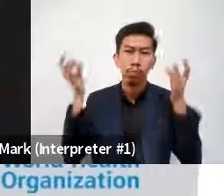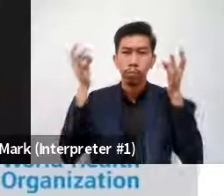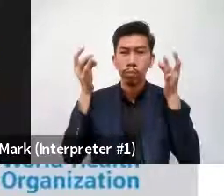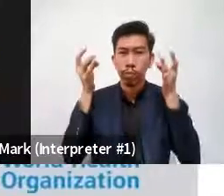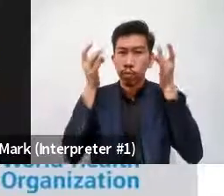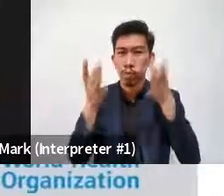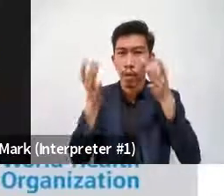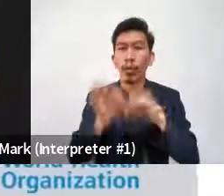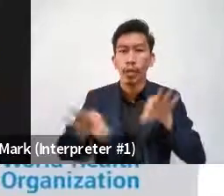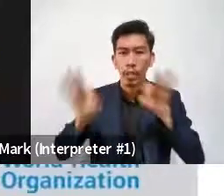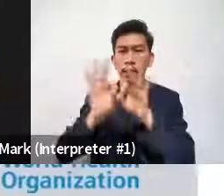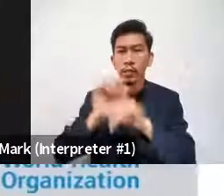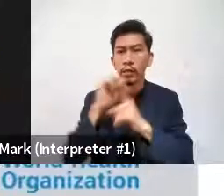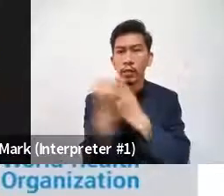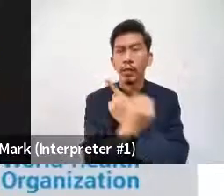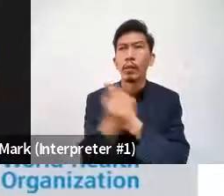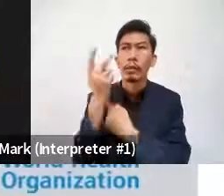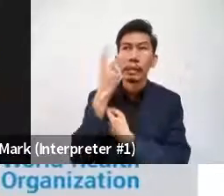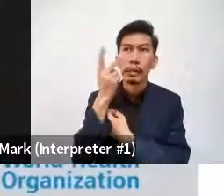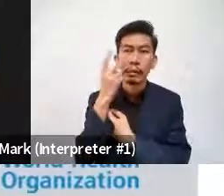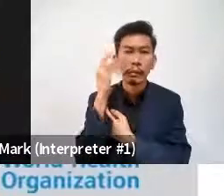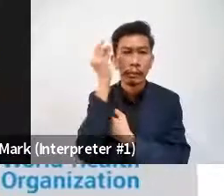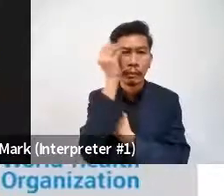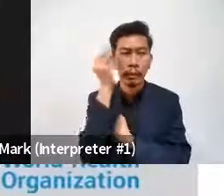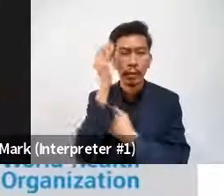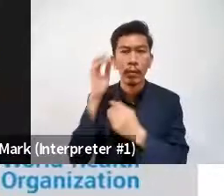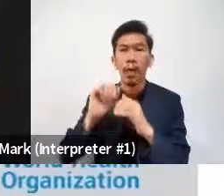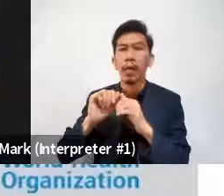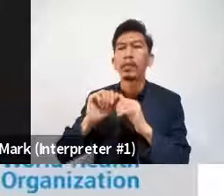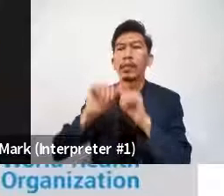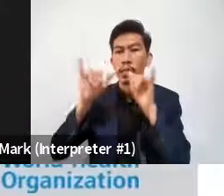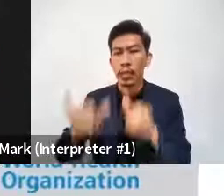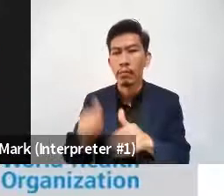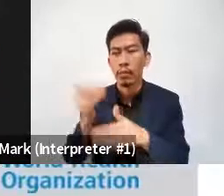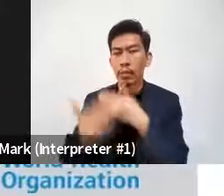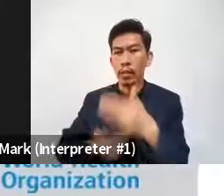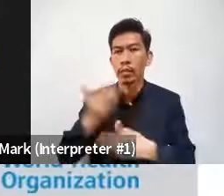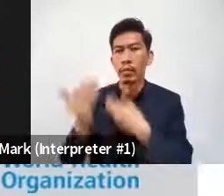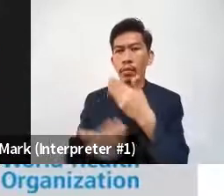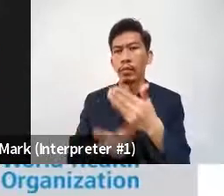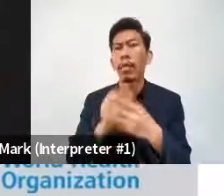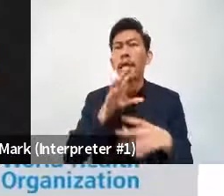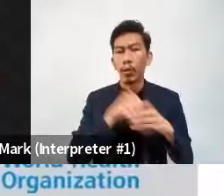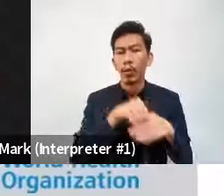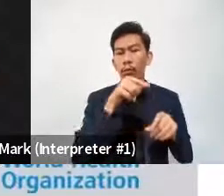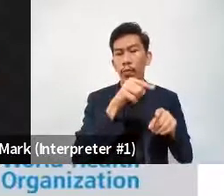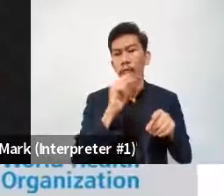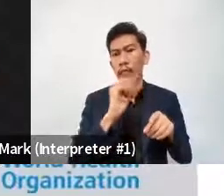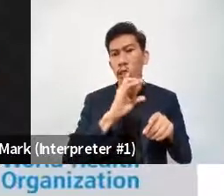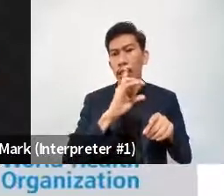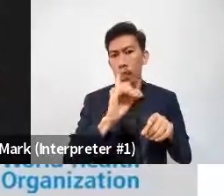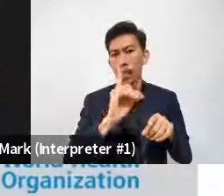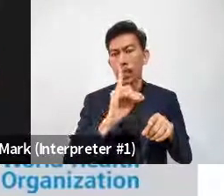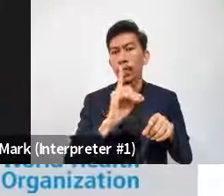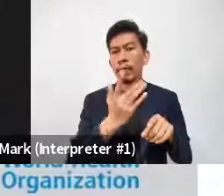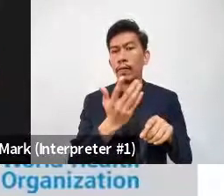forward-looking in our strategies, inclusive of the non-communicable diseases, as required to build